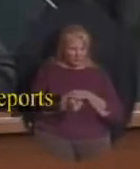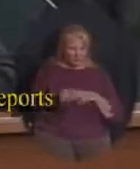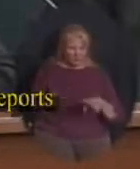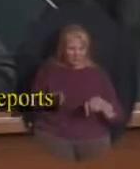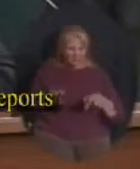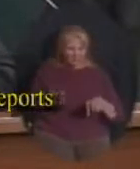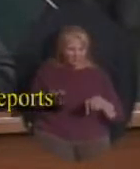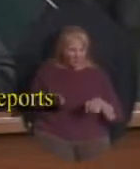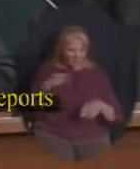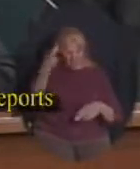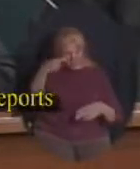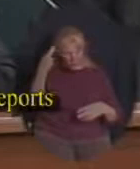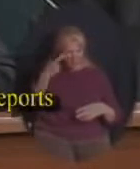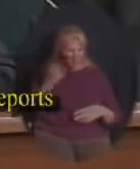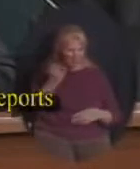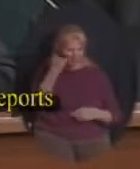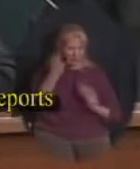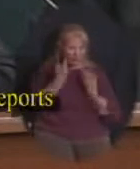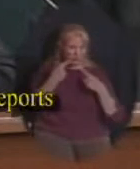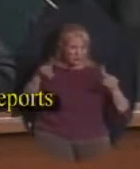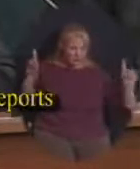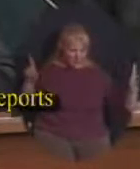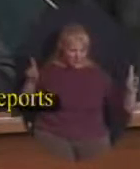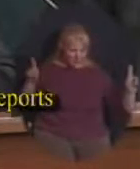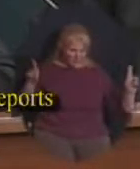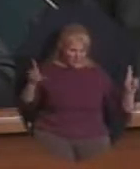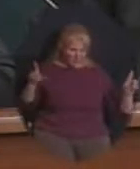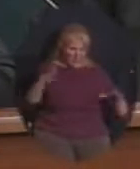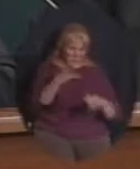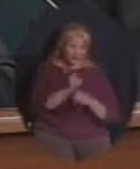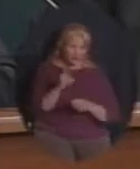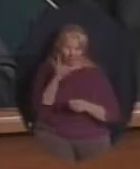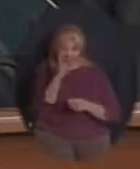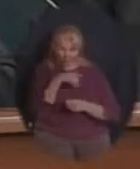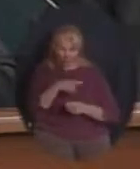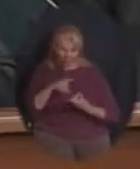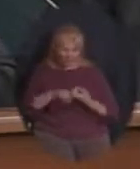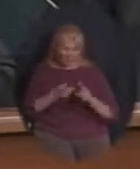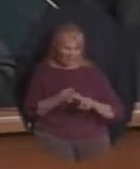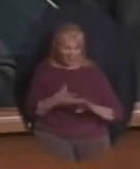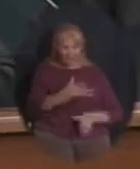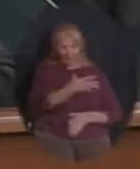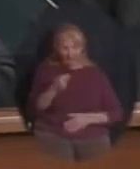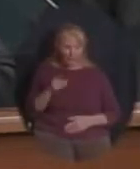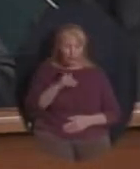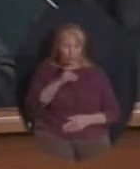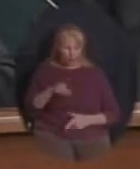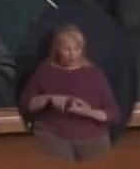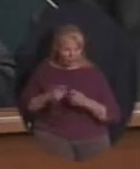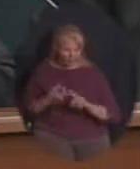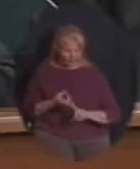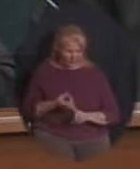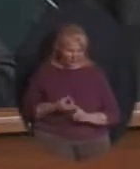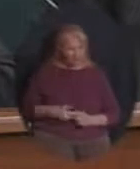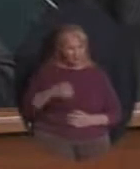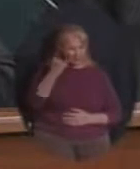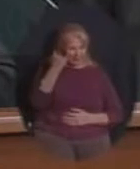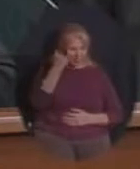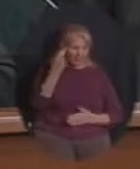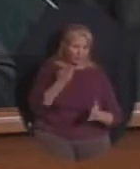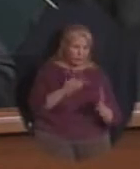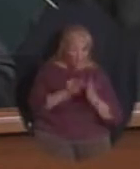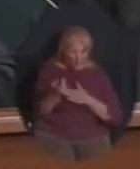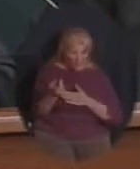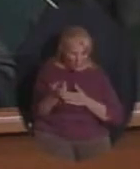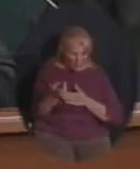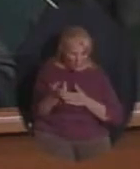you're successful, you will win some false friends and some true friends. Succeed anyway. If you're honest and frank, people will cheat